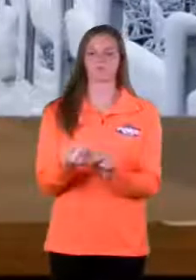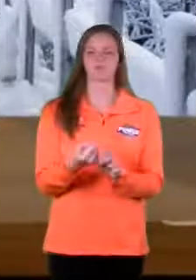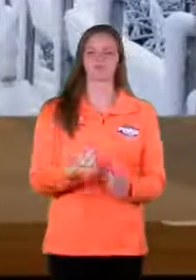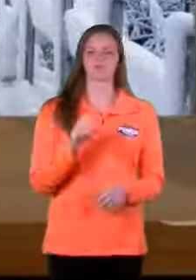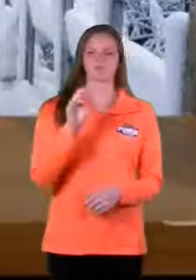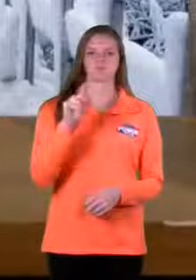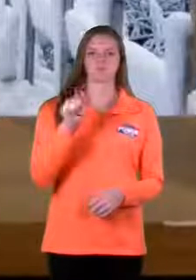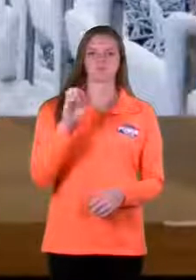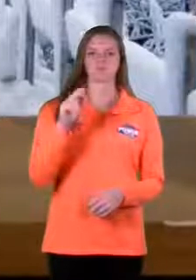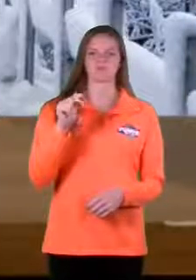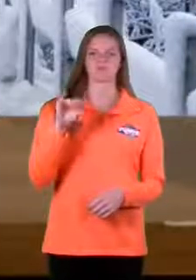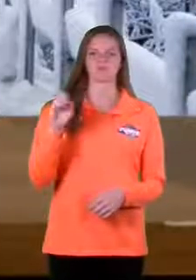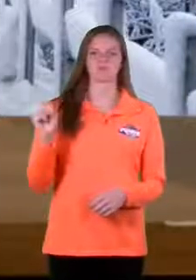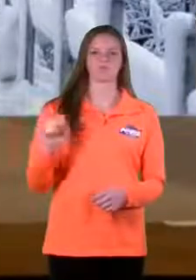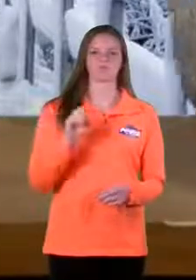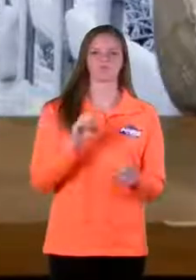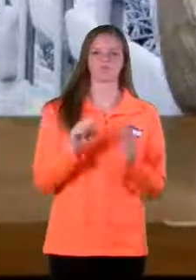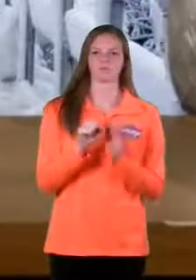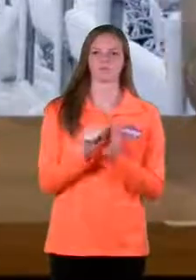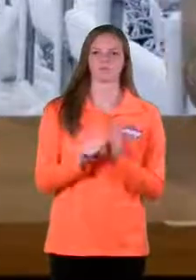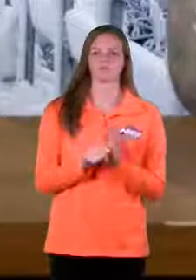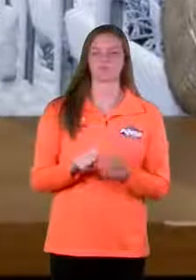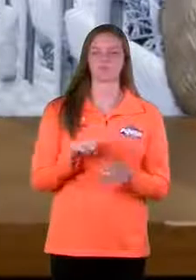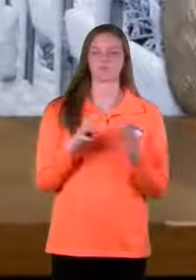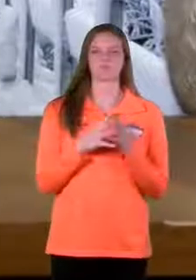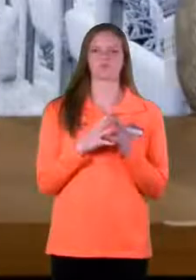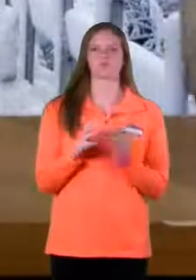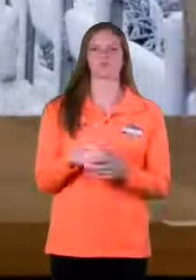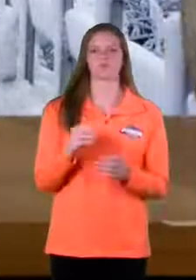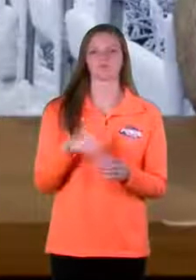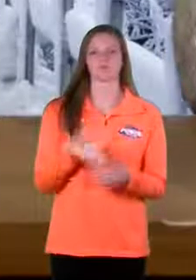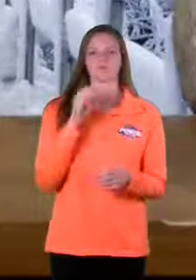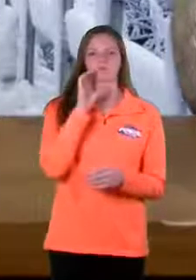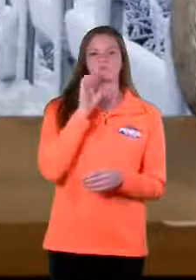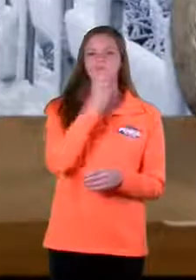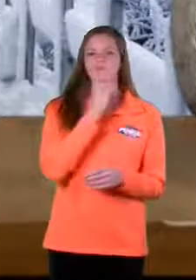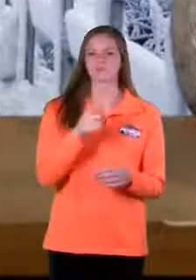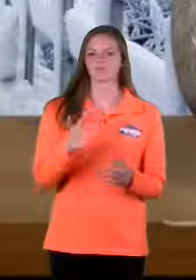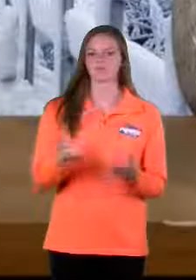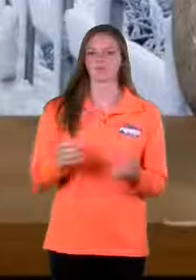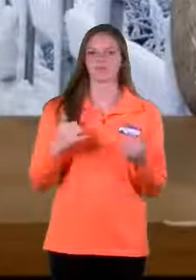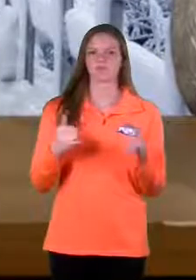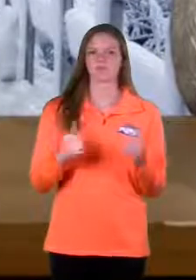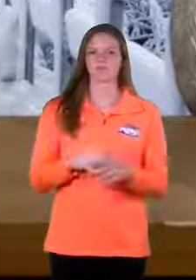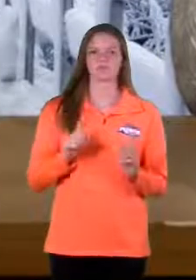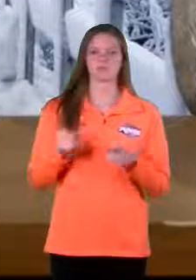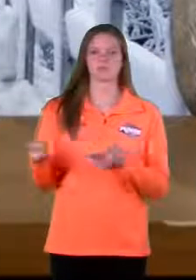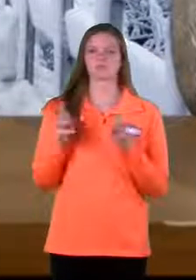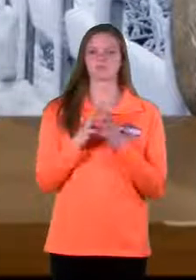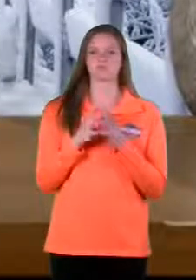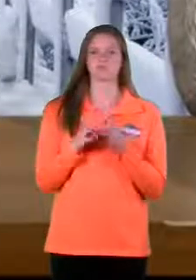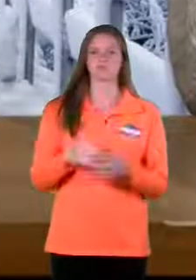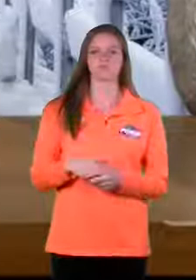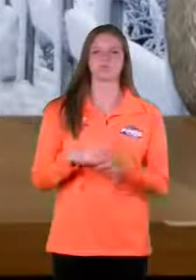on Tuesday, January 23rd, immediately after school in the CAF. If interested in playing boys' tennis this year, please try to attend the meeting.